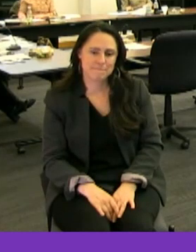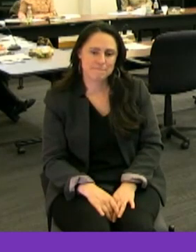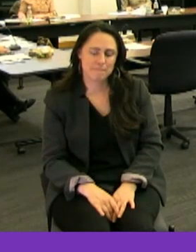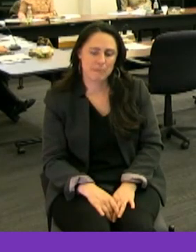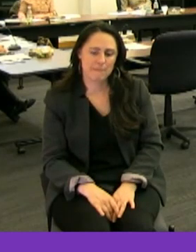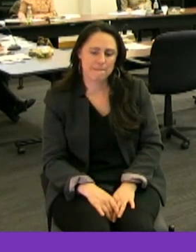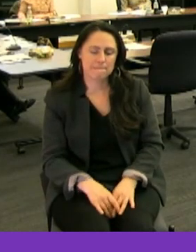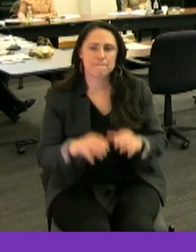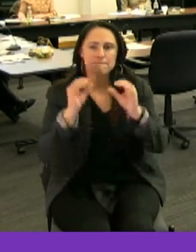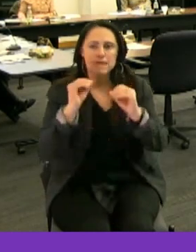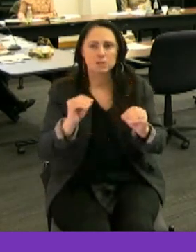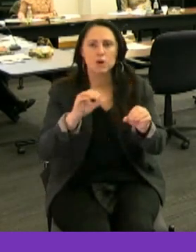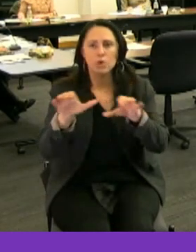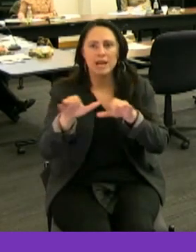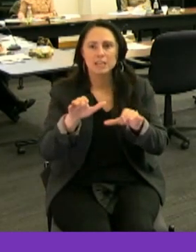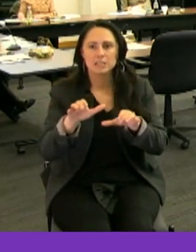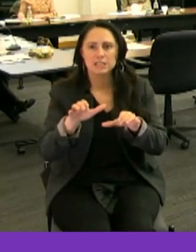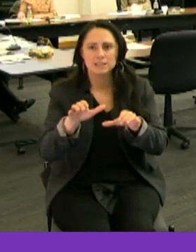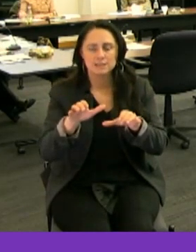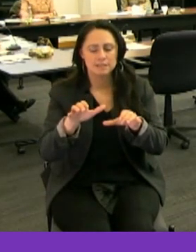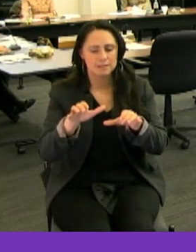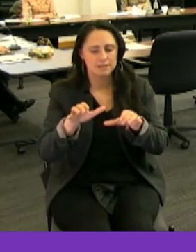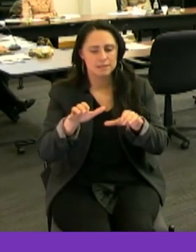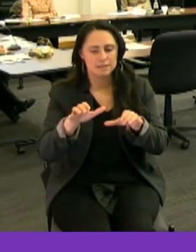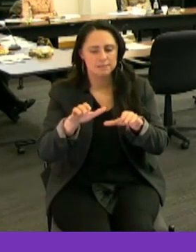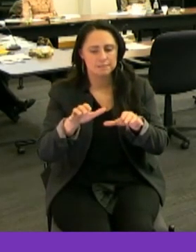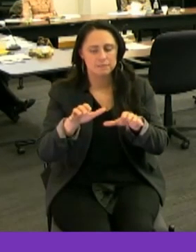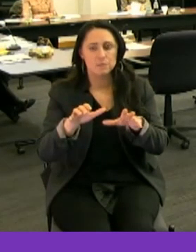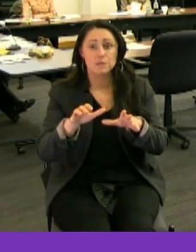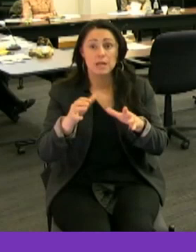Is to be no action taken. Do we have any comment?